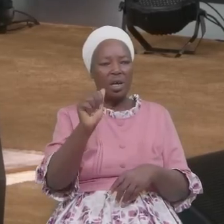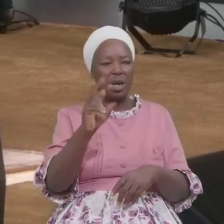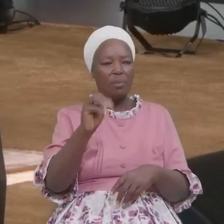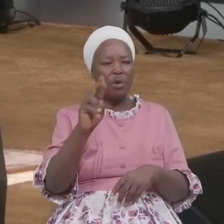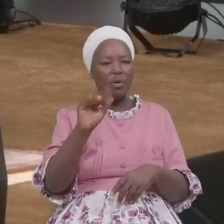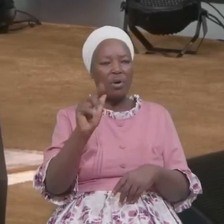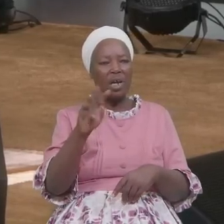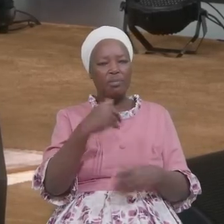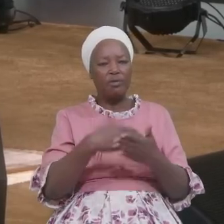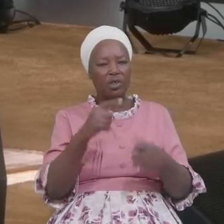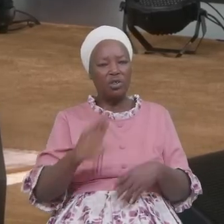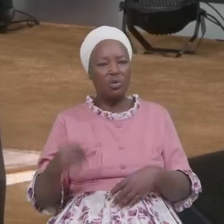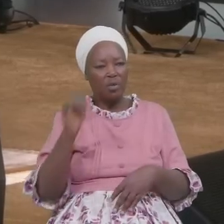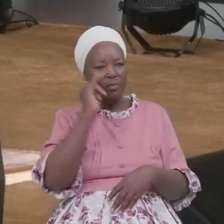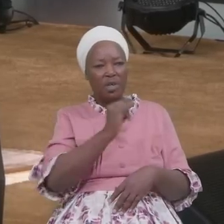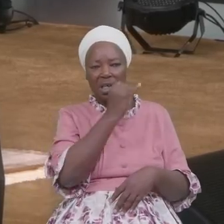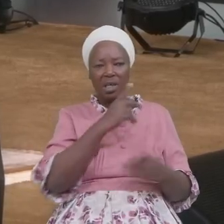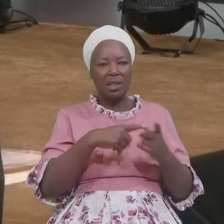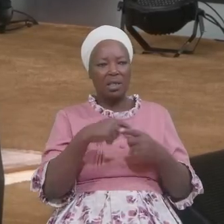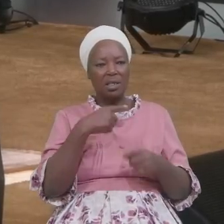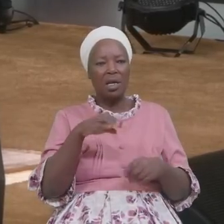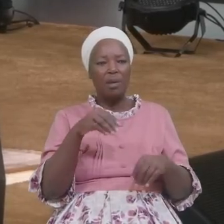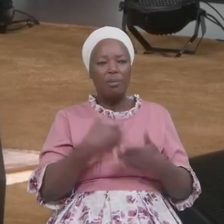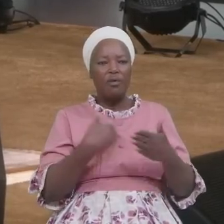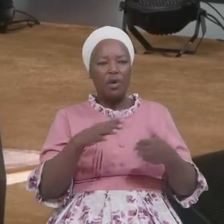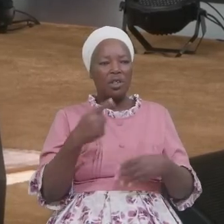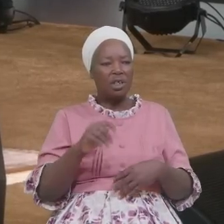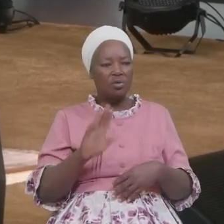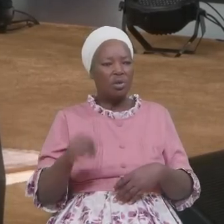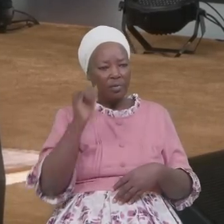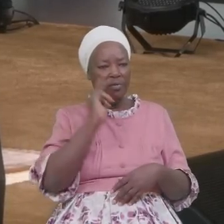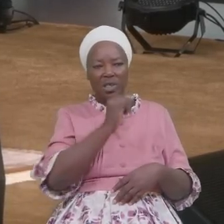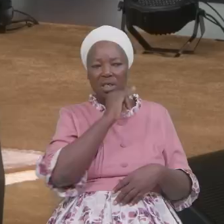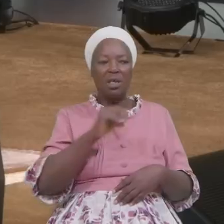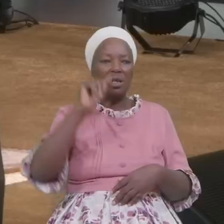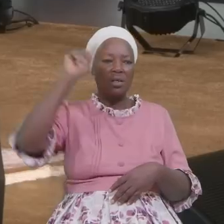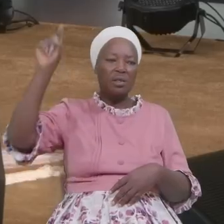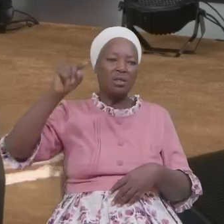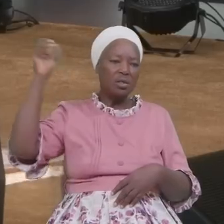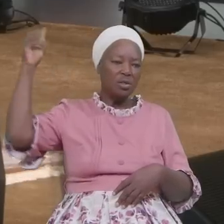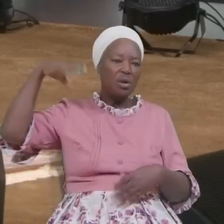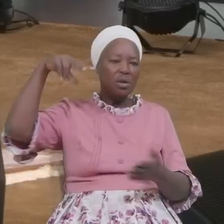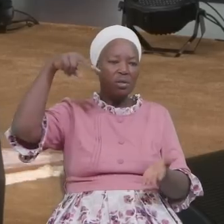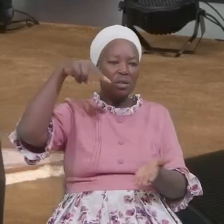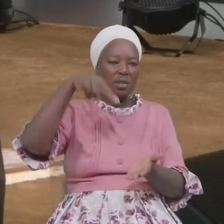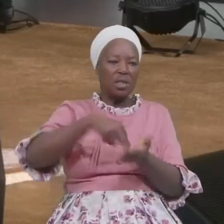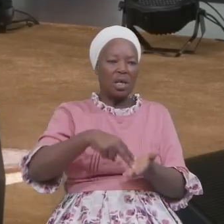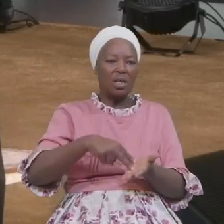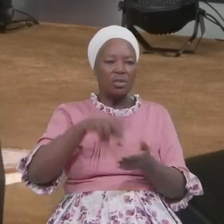Israel. And he said, in the sight of Israel, son, stand